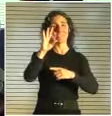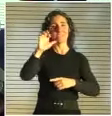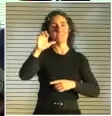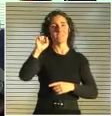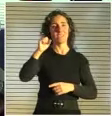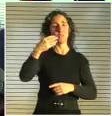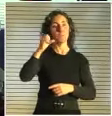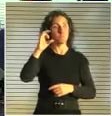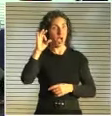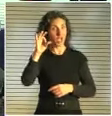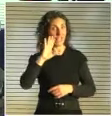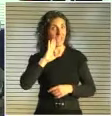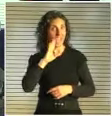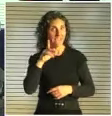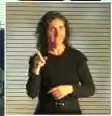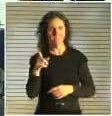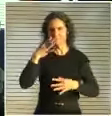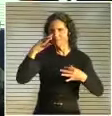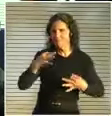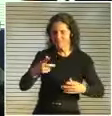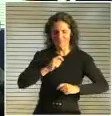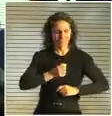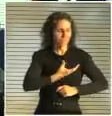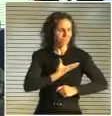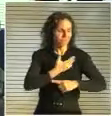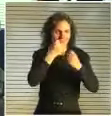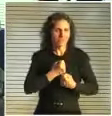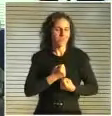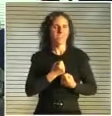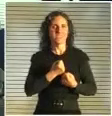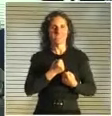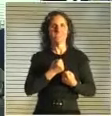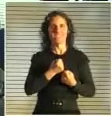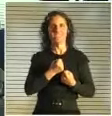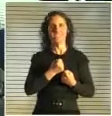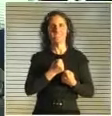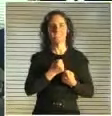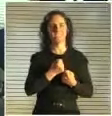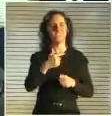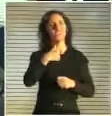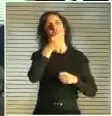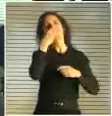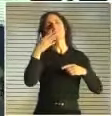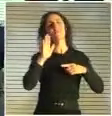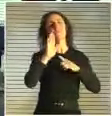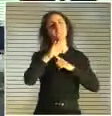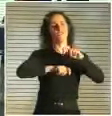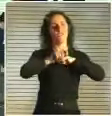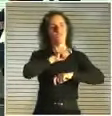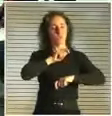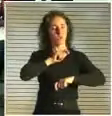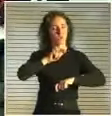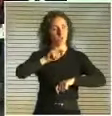Sustainable Hospitality Alliance, which is an organization made up of over 40% of the hospitality industry